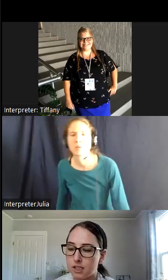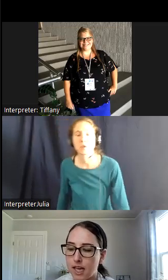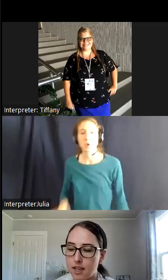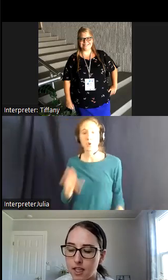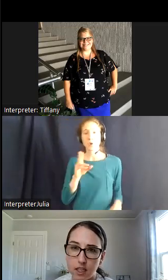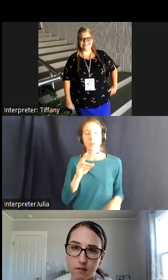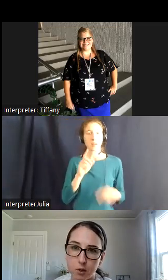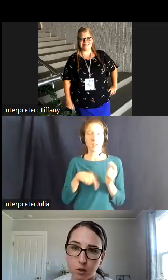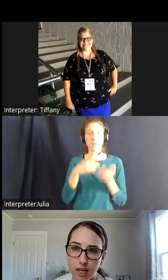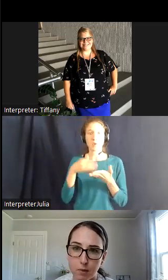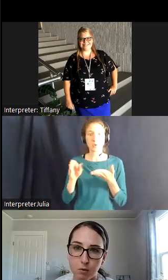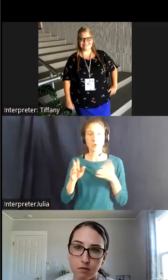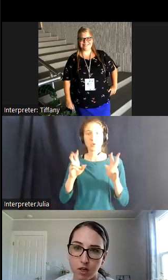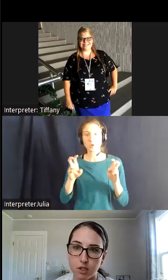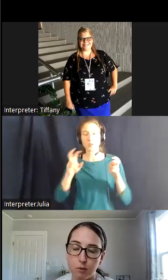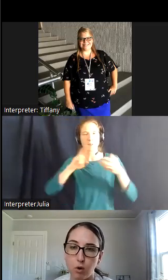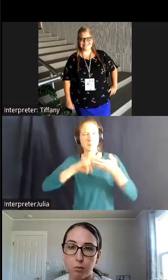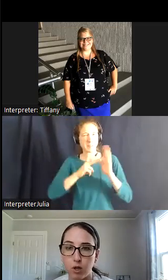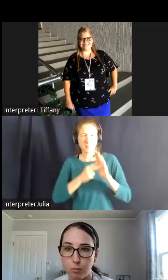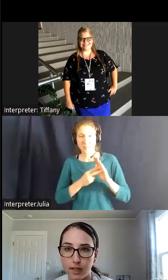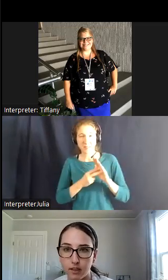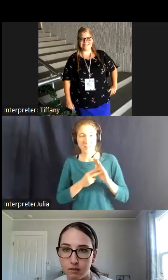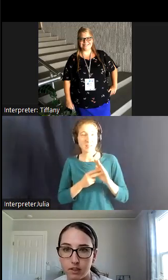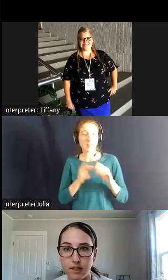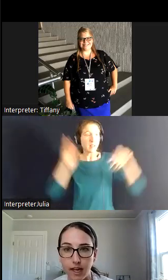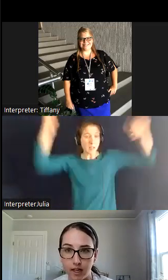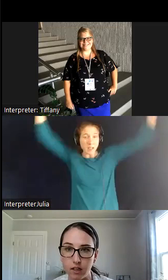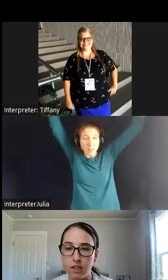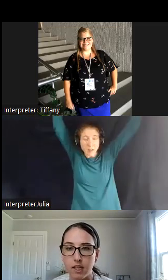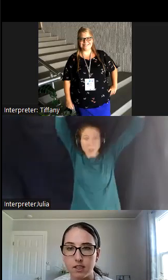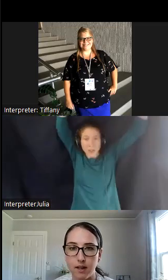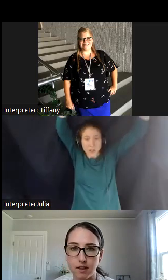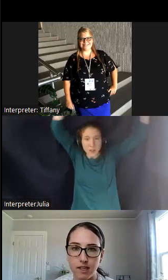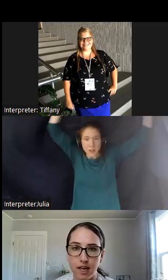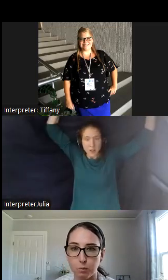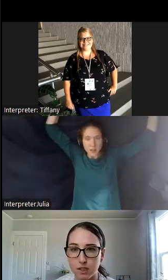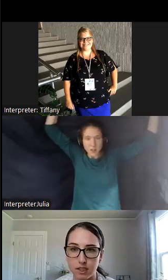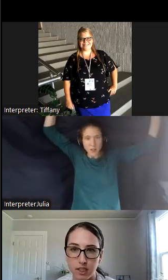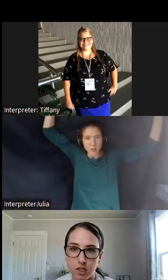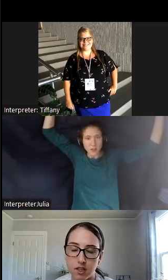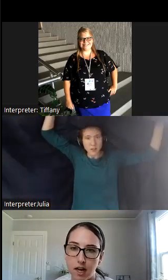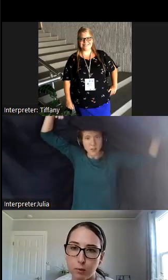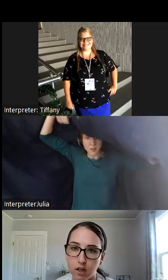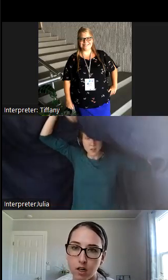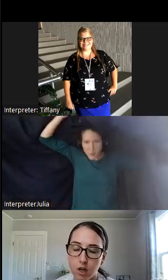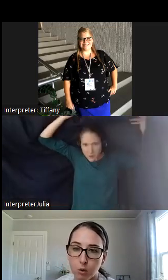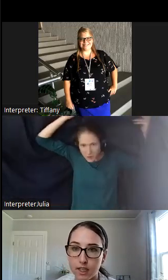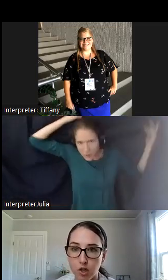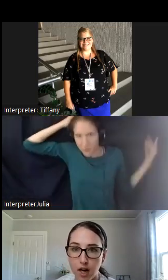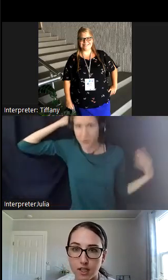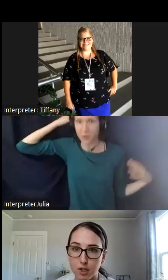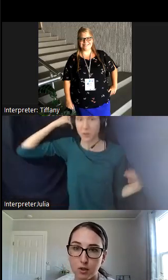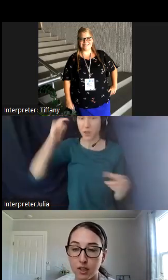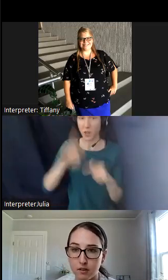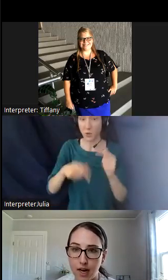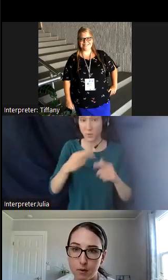to say that an individual can't be referred to a more appropriate level of care. And so I think that's one distinction that we are really